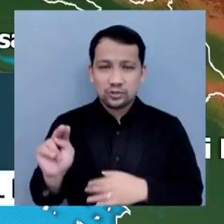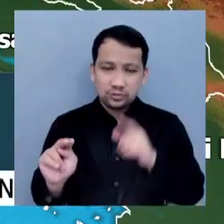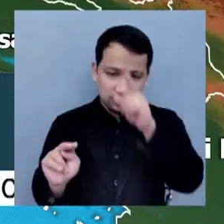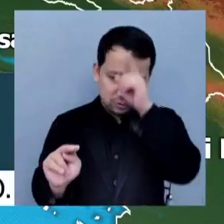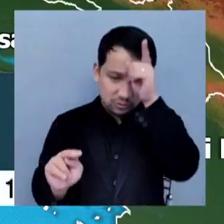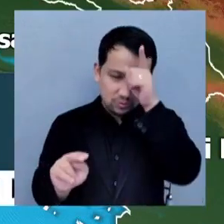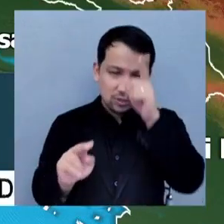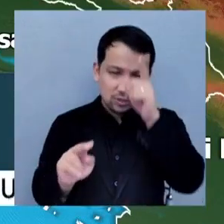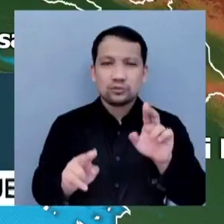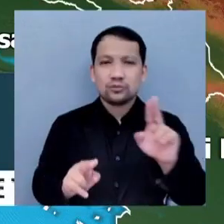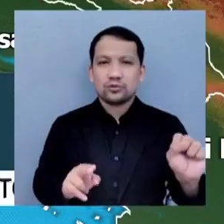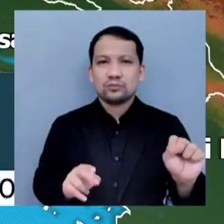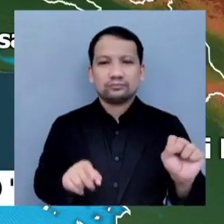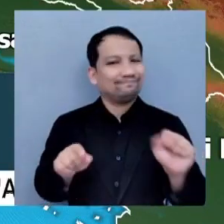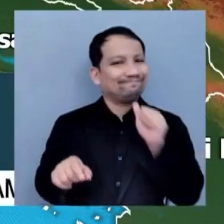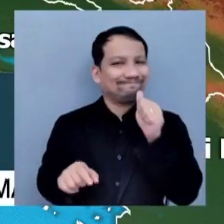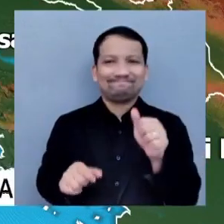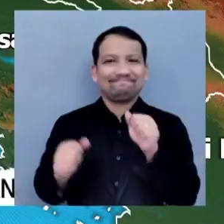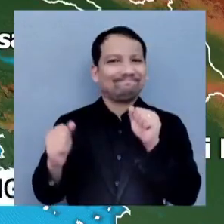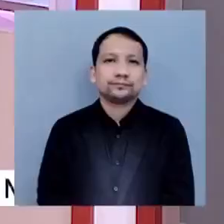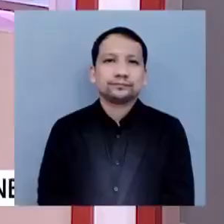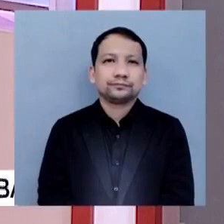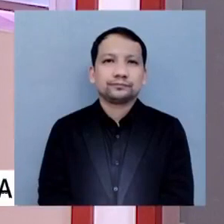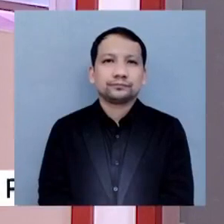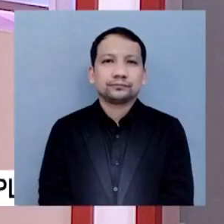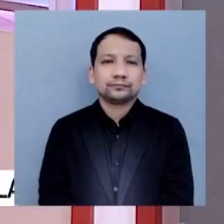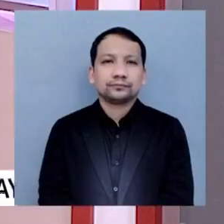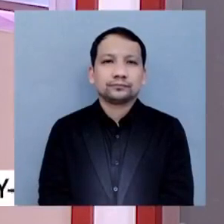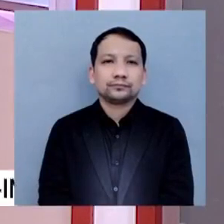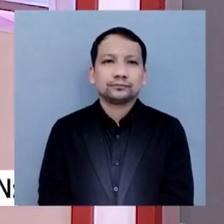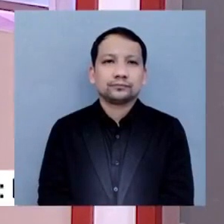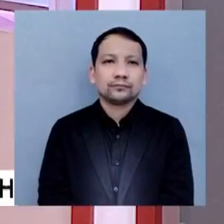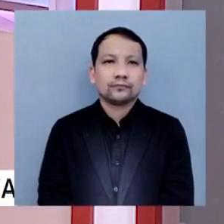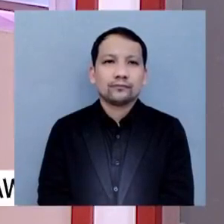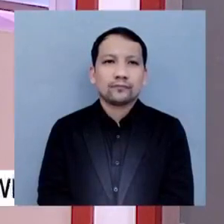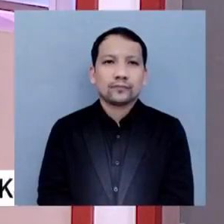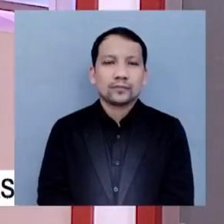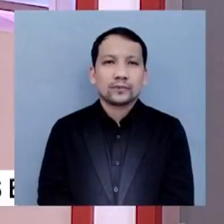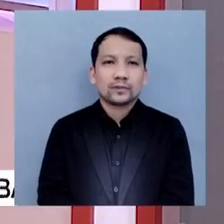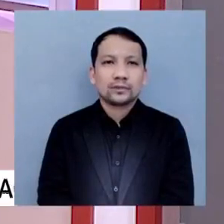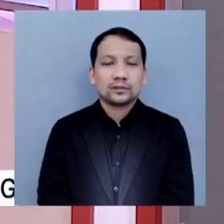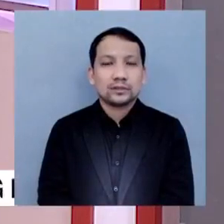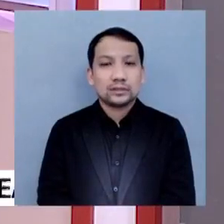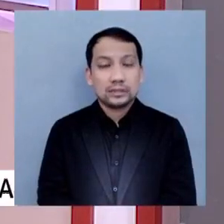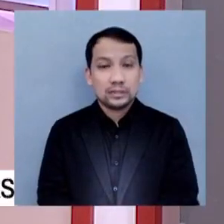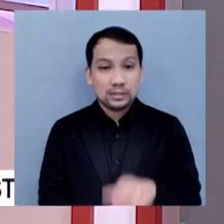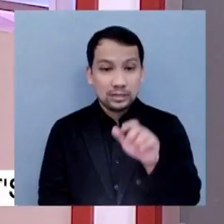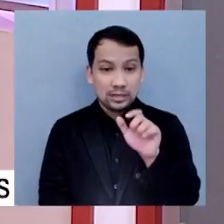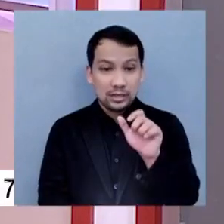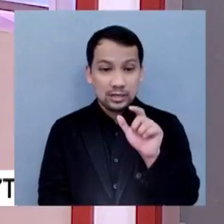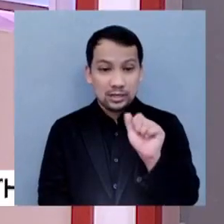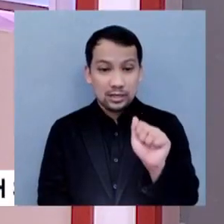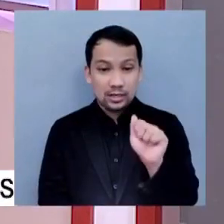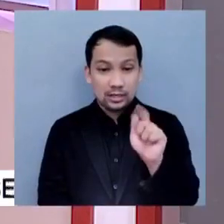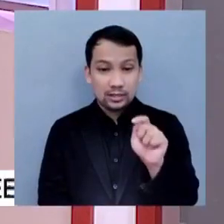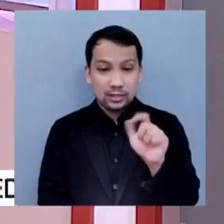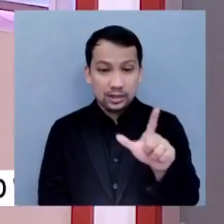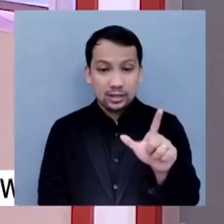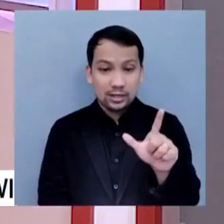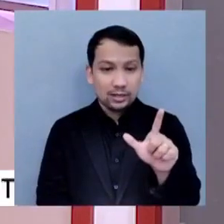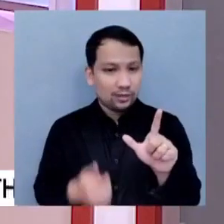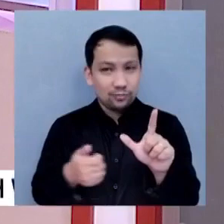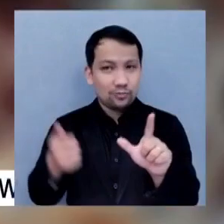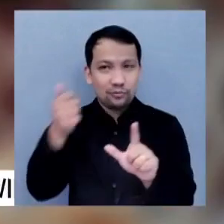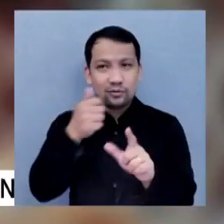United States have condemned the attack. In sports, the Atlanta Hawks clinch the Eastern Conference's seventh seed with an